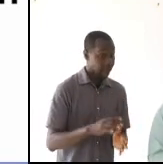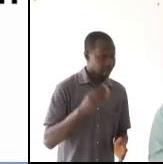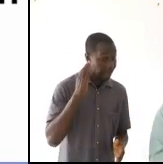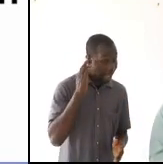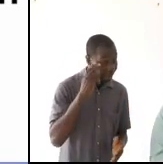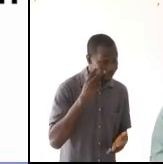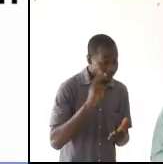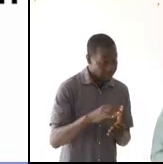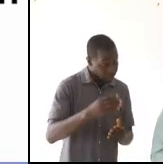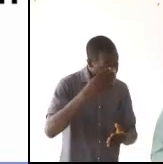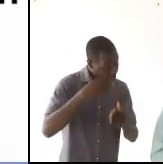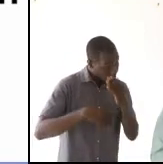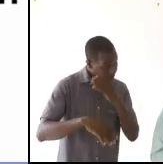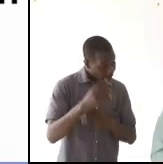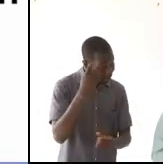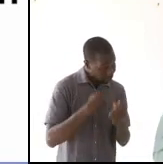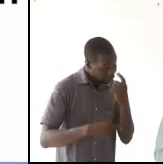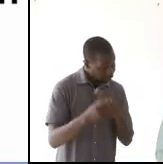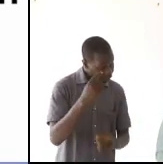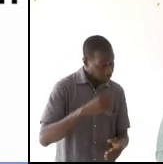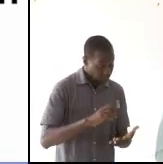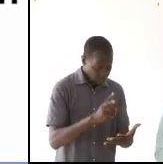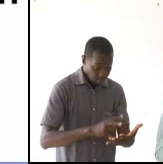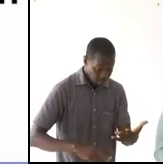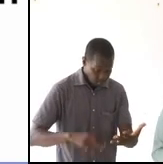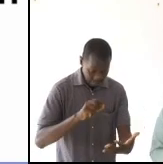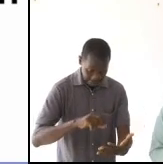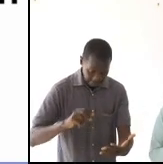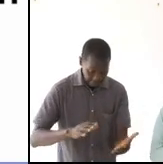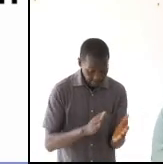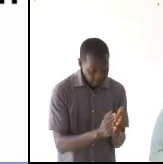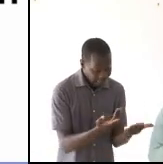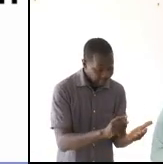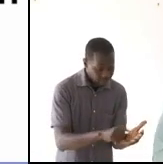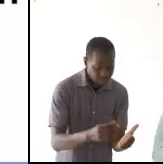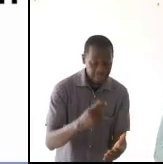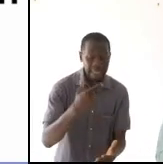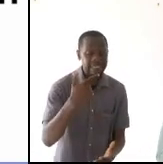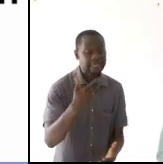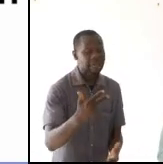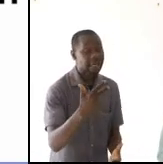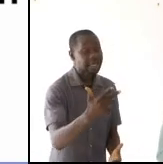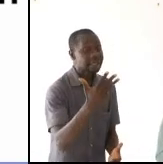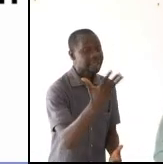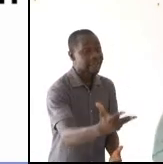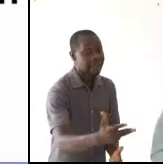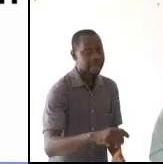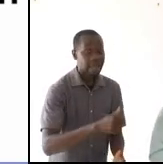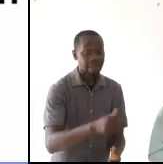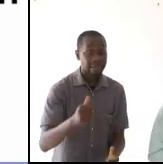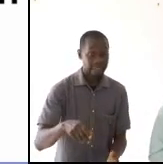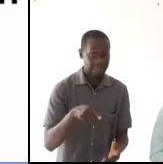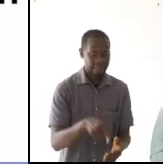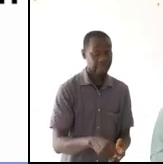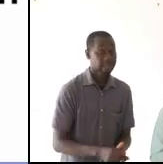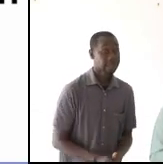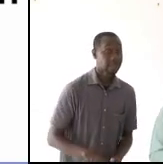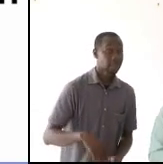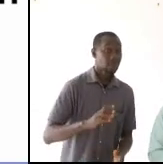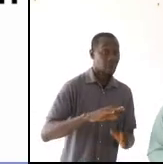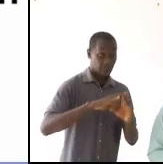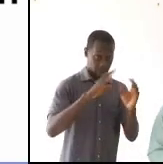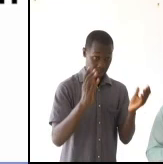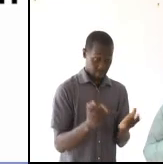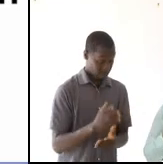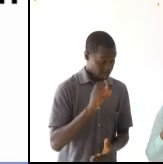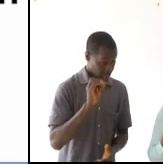learn is to go back and review your notes, check your textbooks, the grade 7, 8, and 9 textbook, everything is there. And so